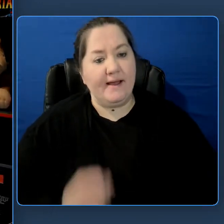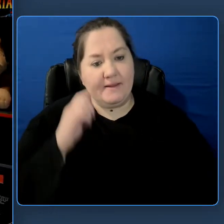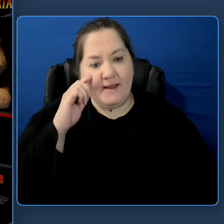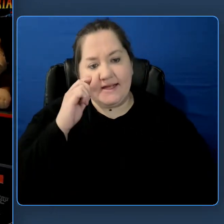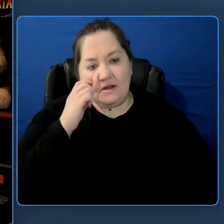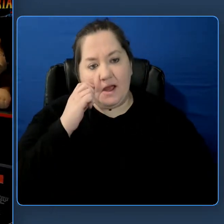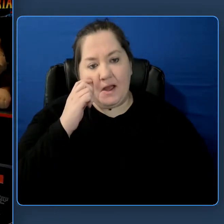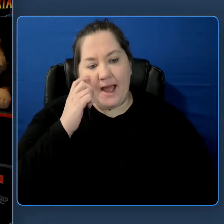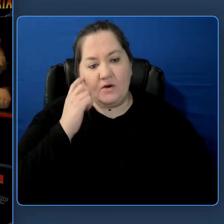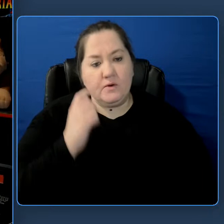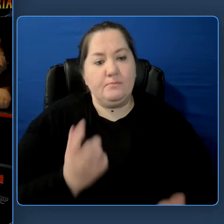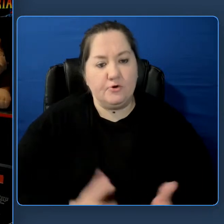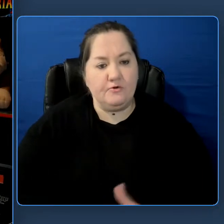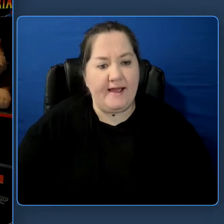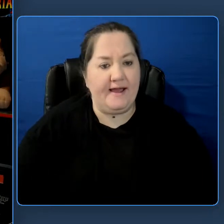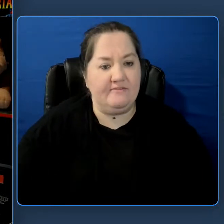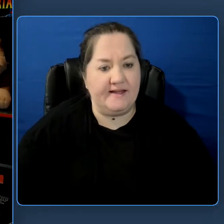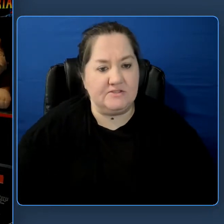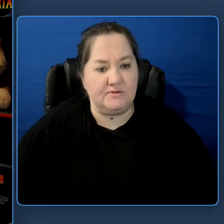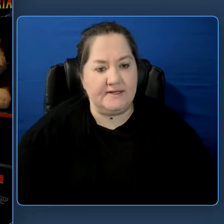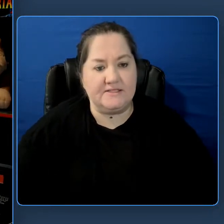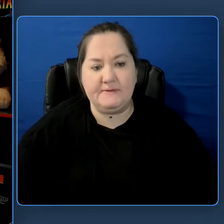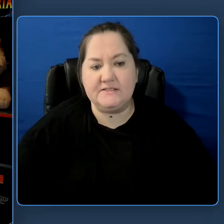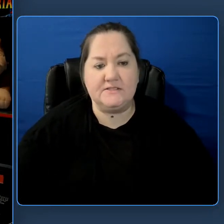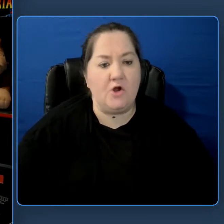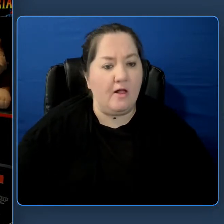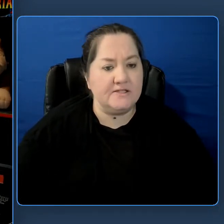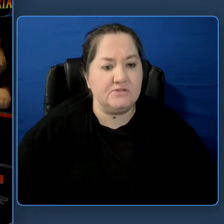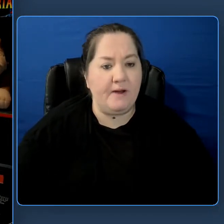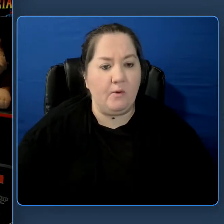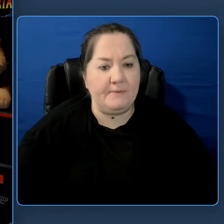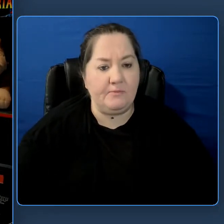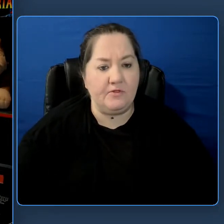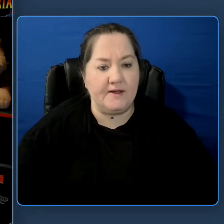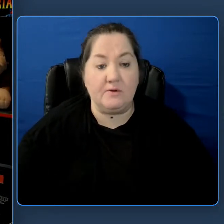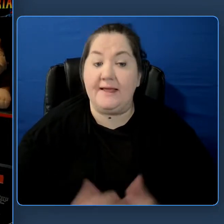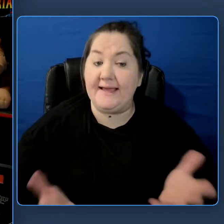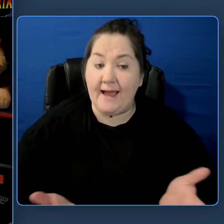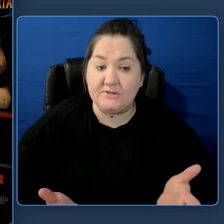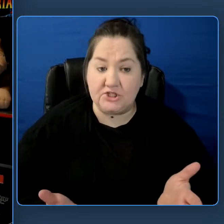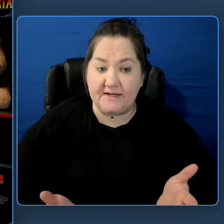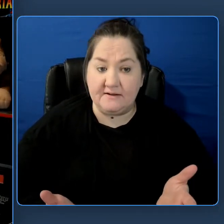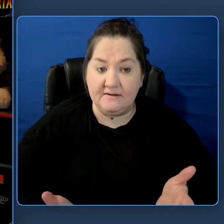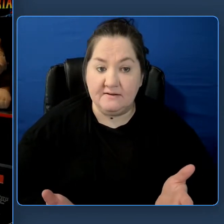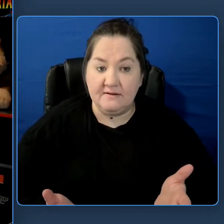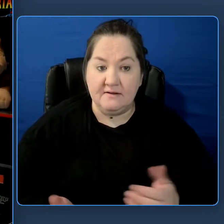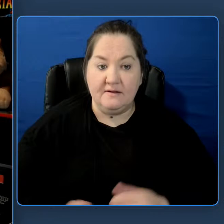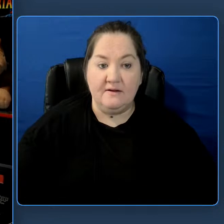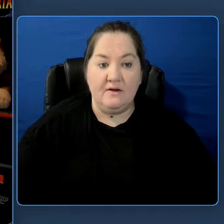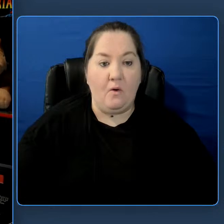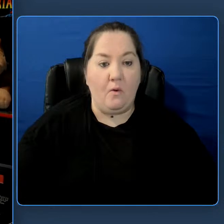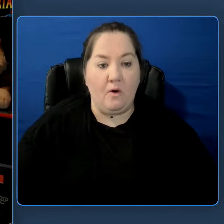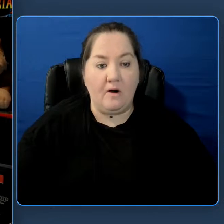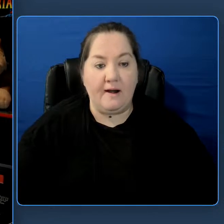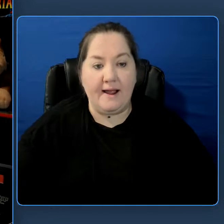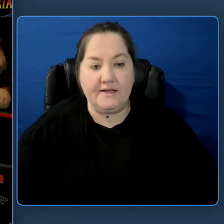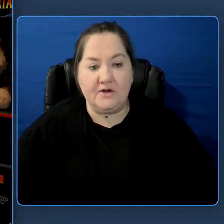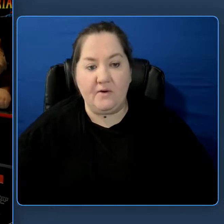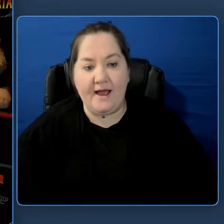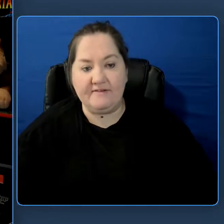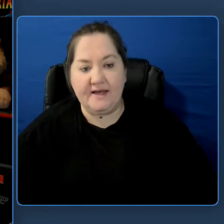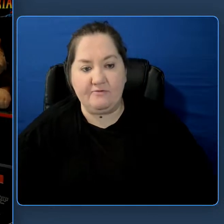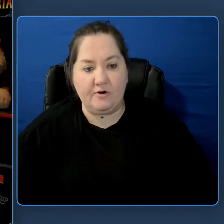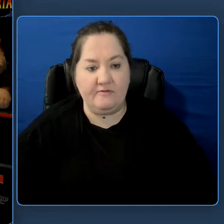Hi. So my how to improve AI events, really, it's based on knowledge about what people think with like captioning